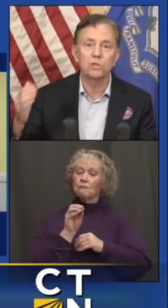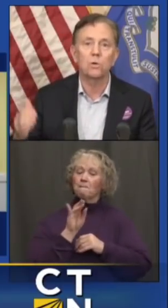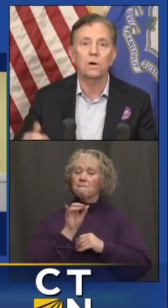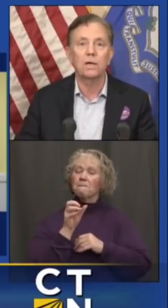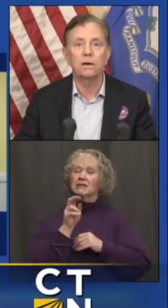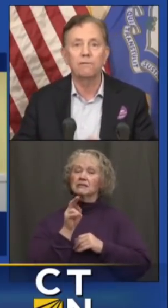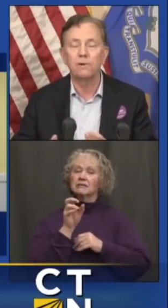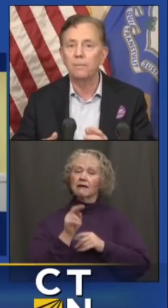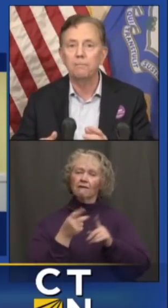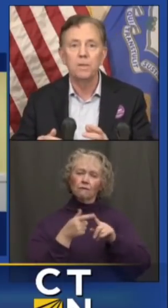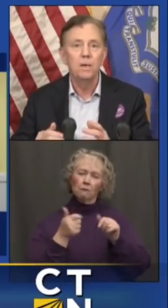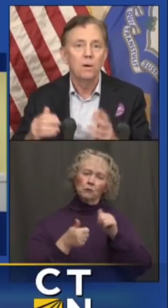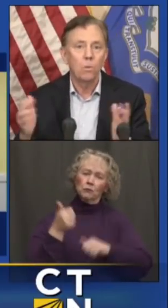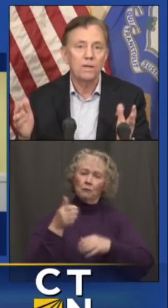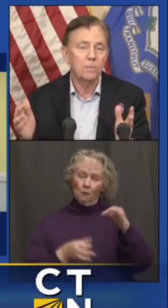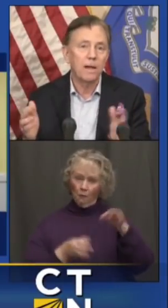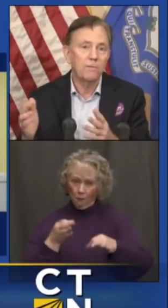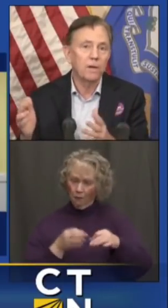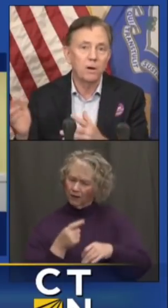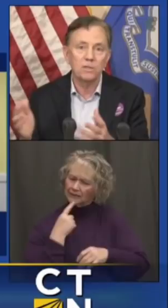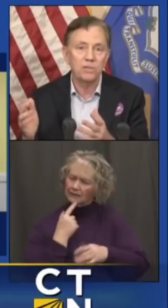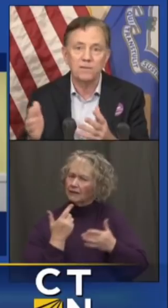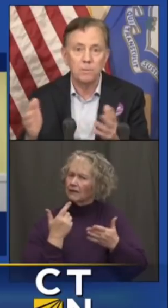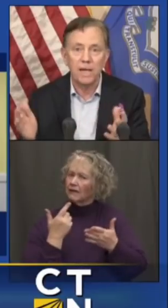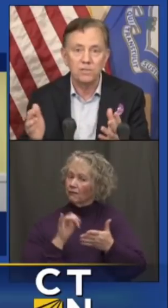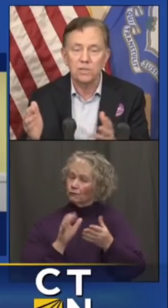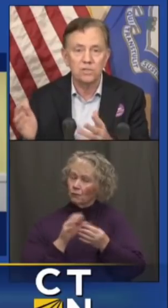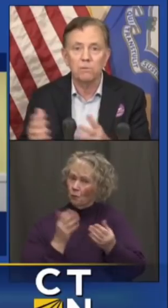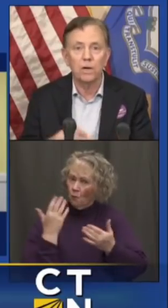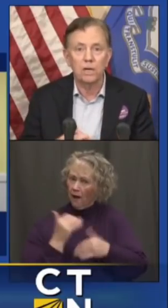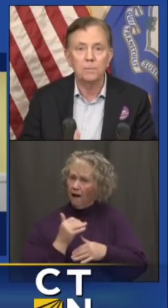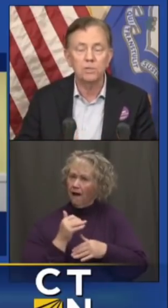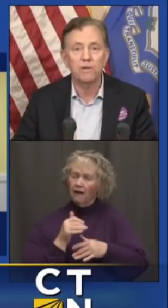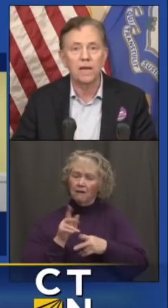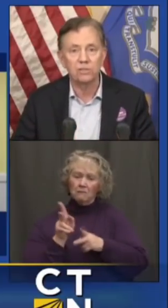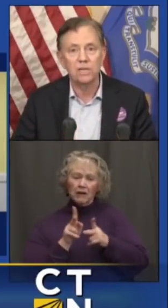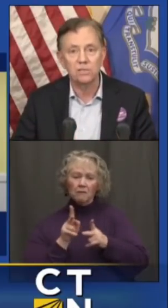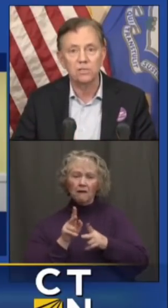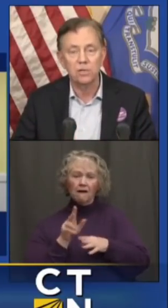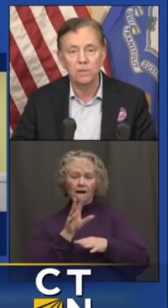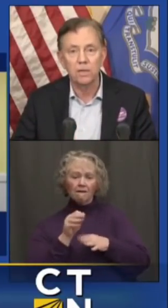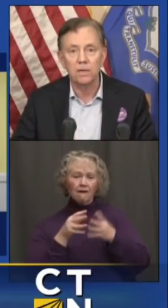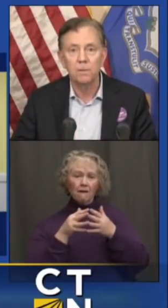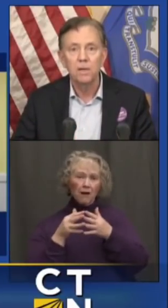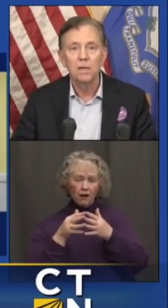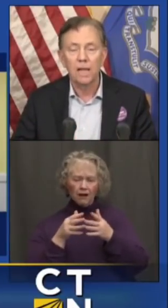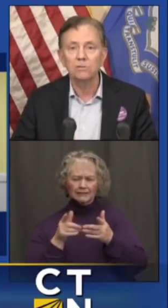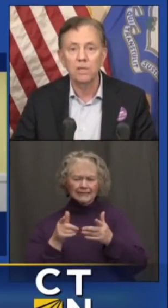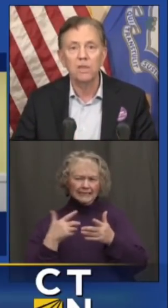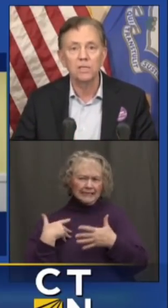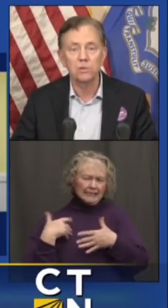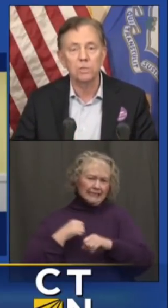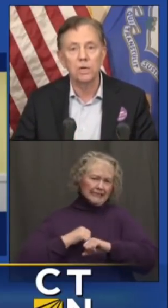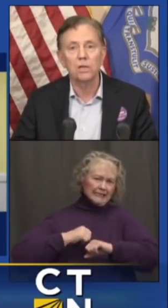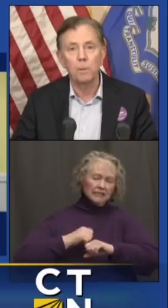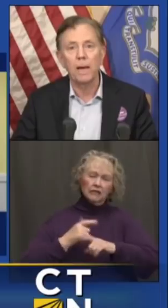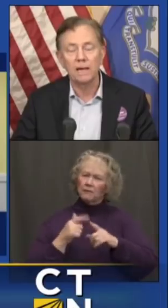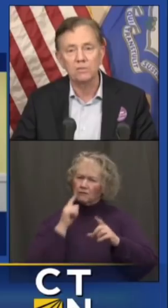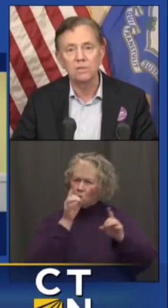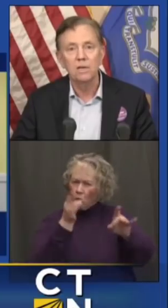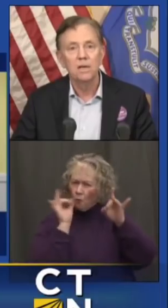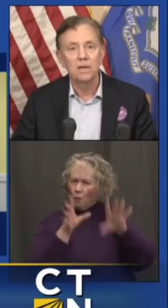told the story of why some African Americans have some hesitancy when it comes to vaccines and some of the lousy things that were done in